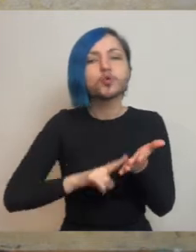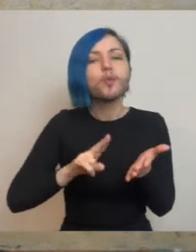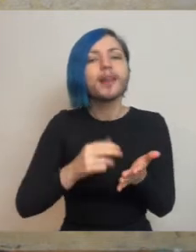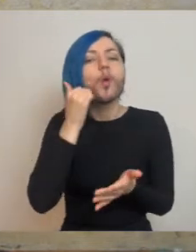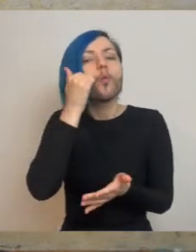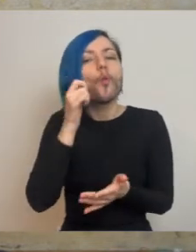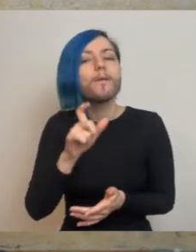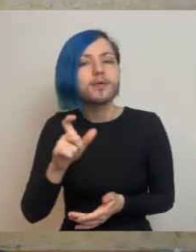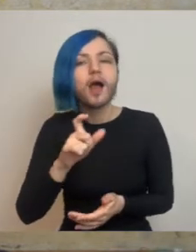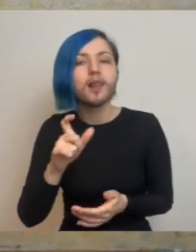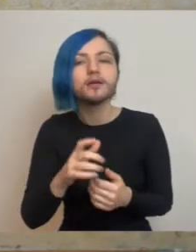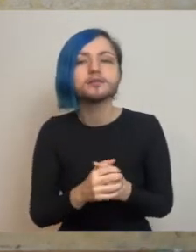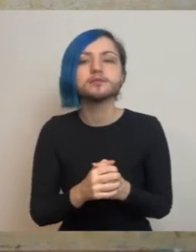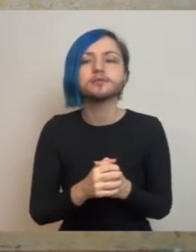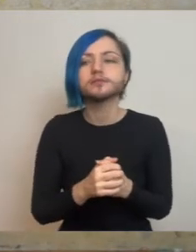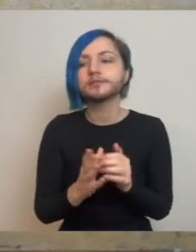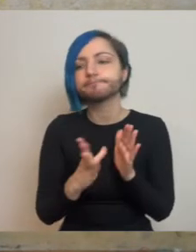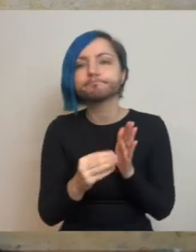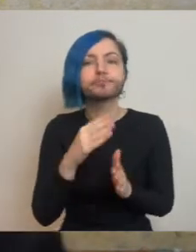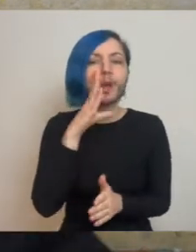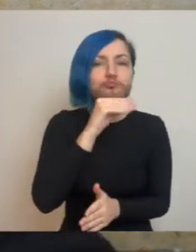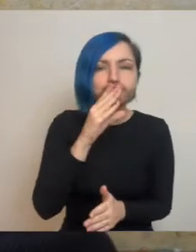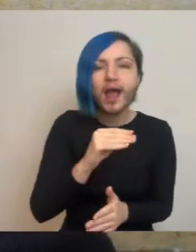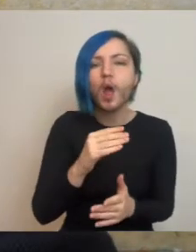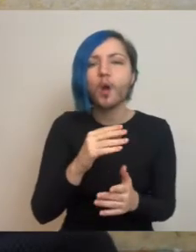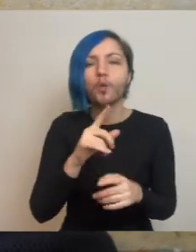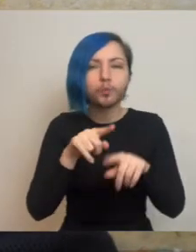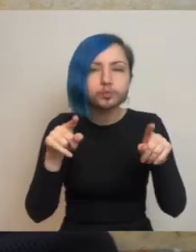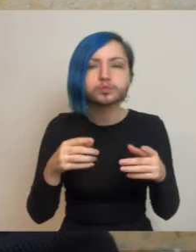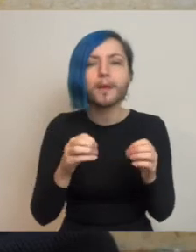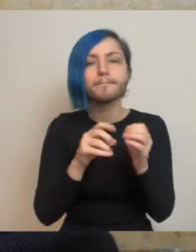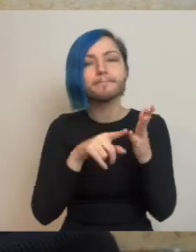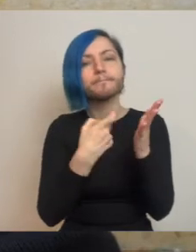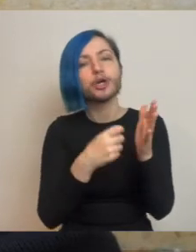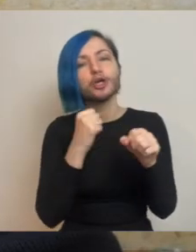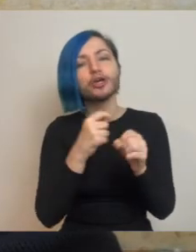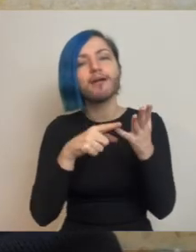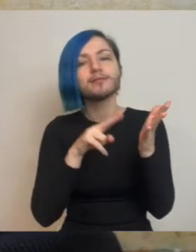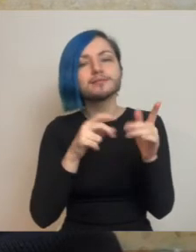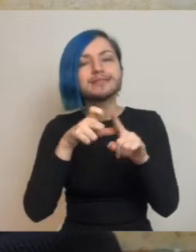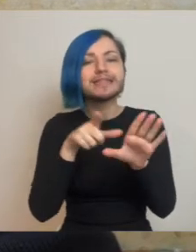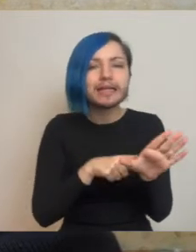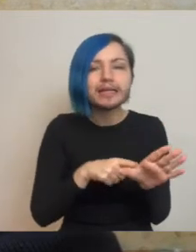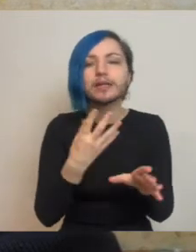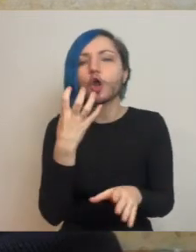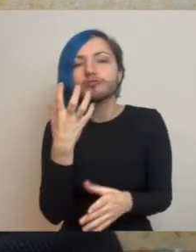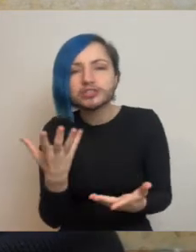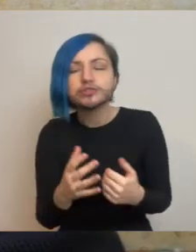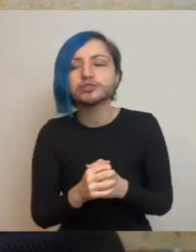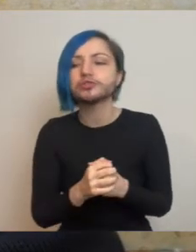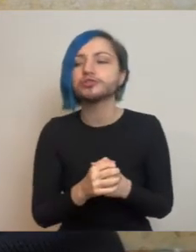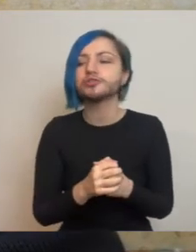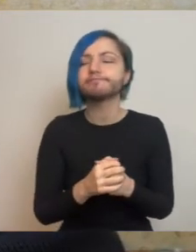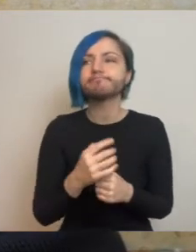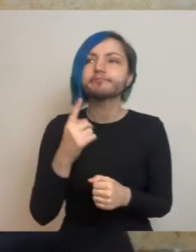colors. So colors like browns and burgundies and oranges. And I think that